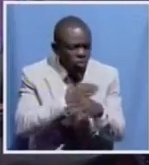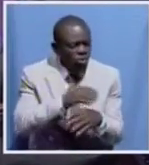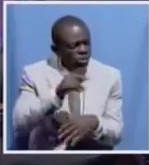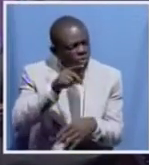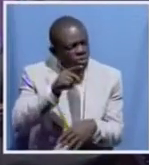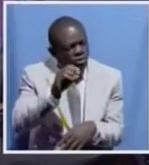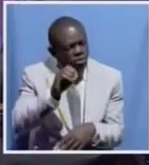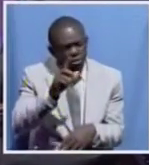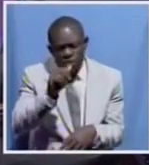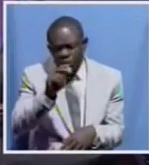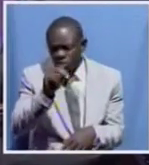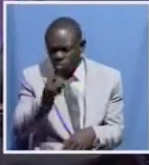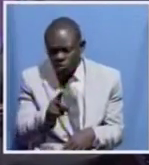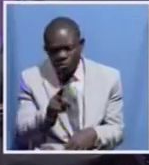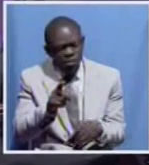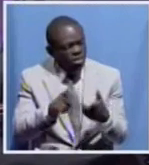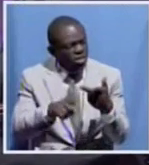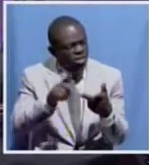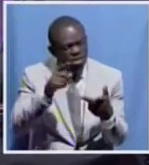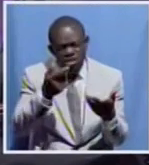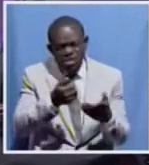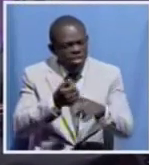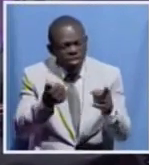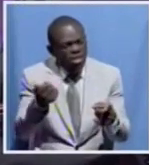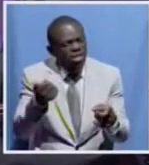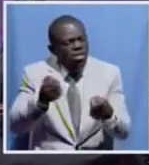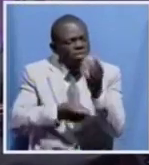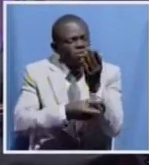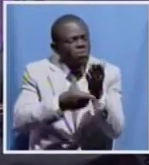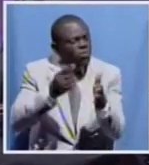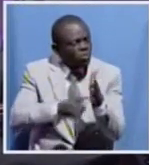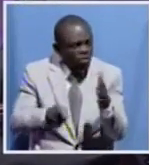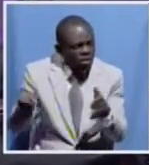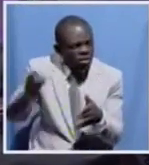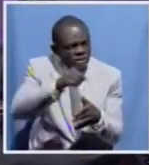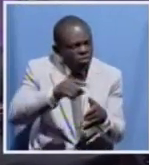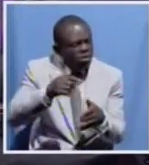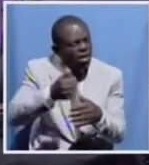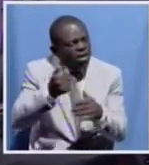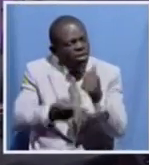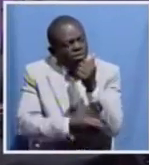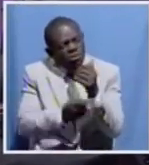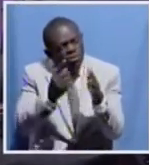another. Germany and others. What other highlights do you have in the developmental highlights? We